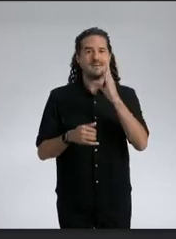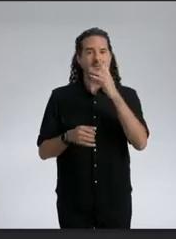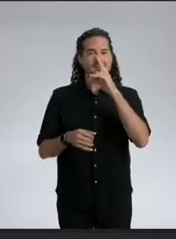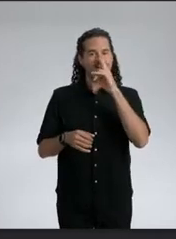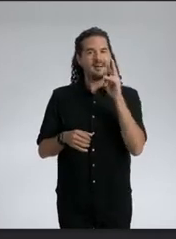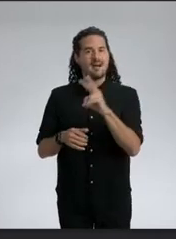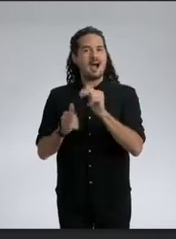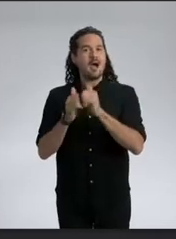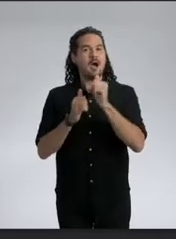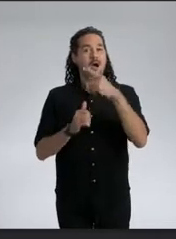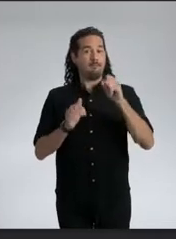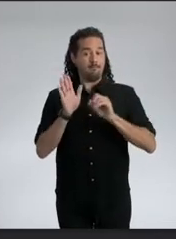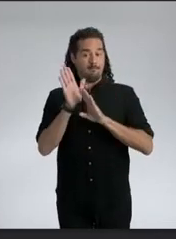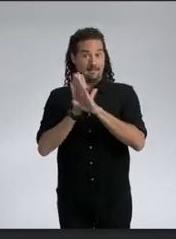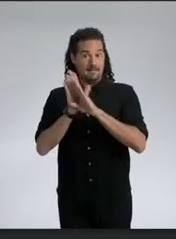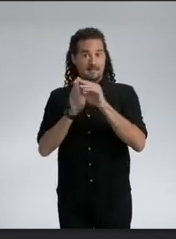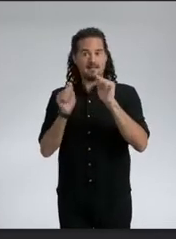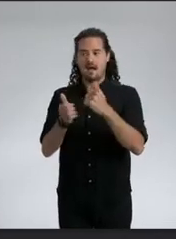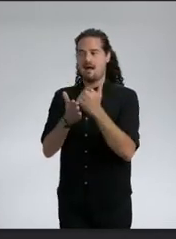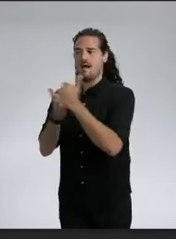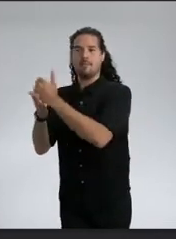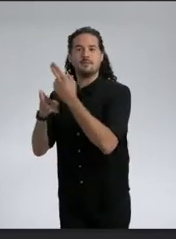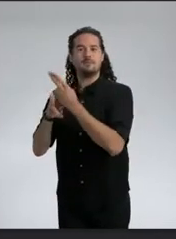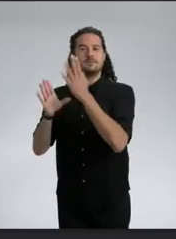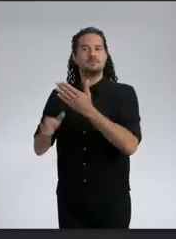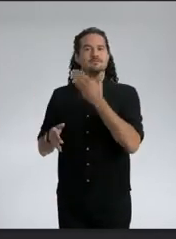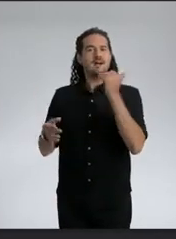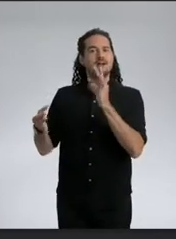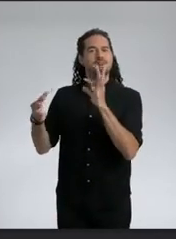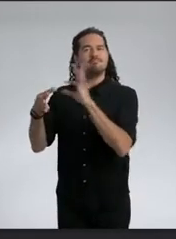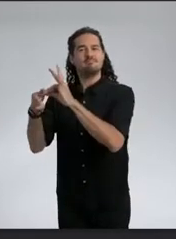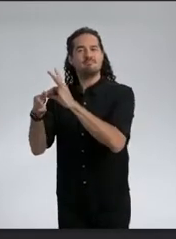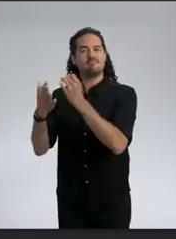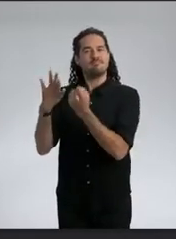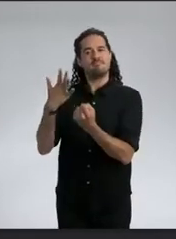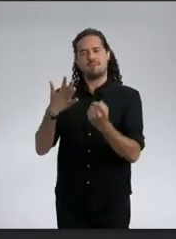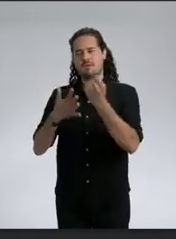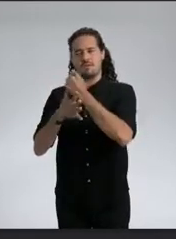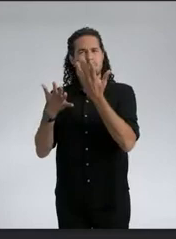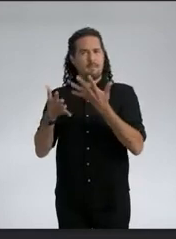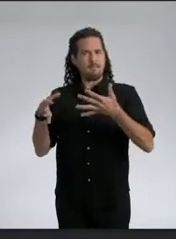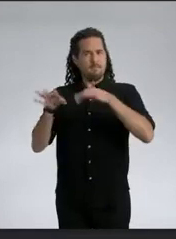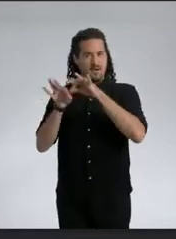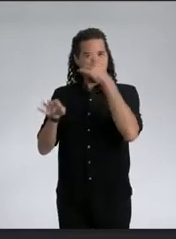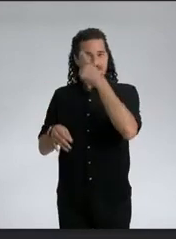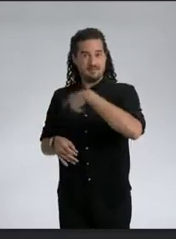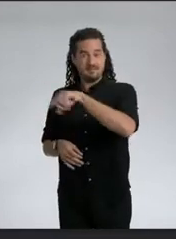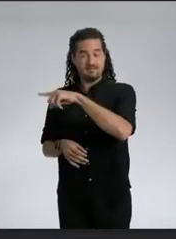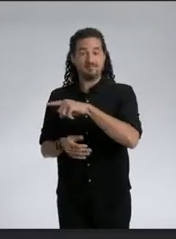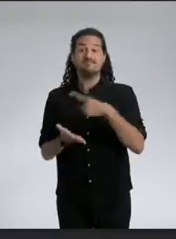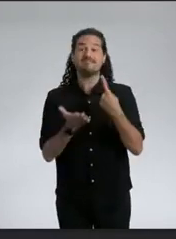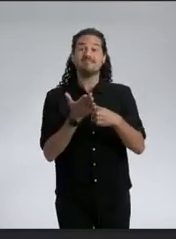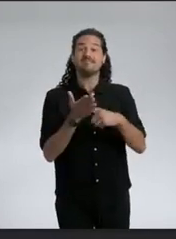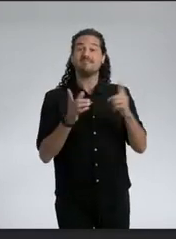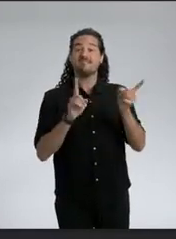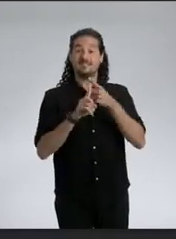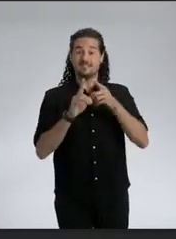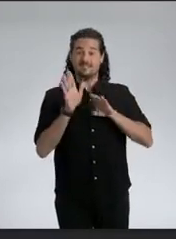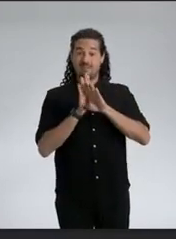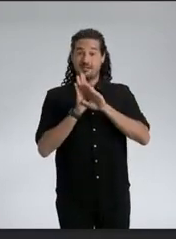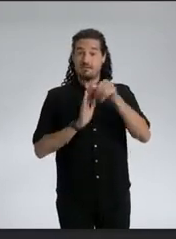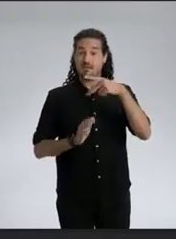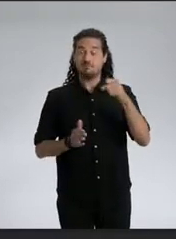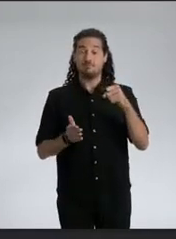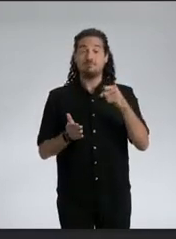with each other and prioritize what's most important to them. Let's start with developing apps. To tell you more, here